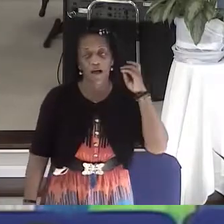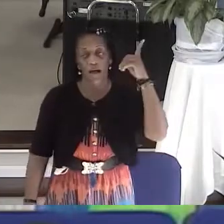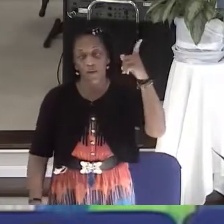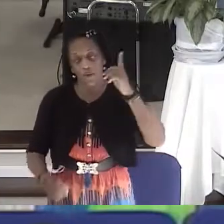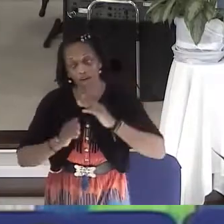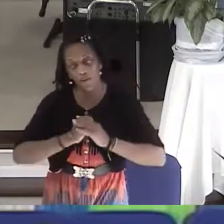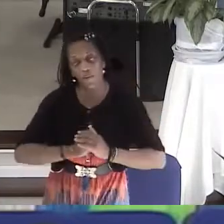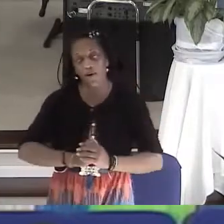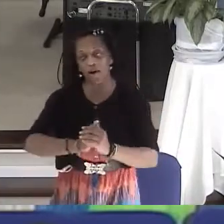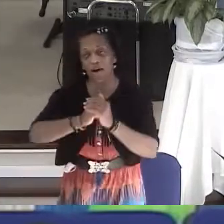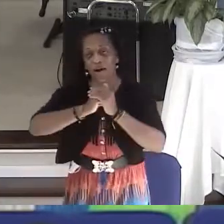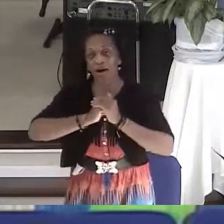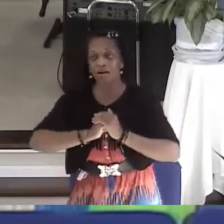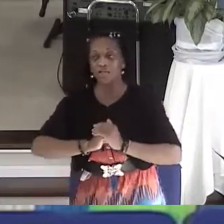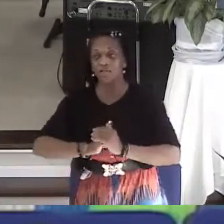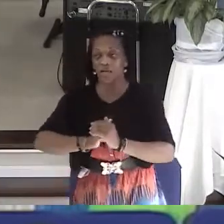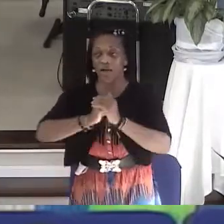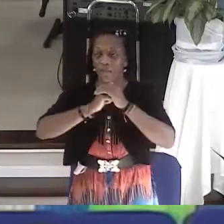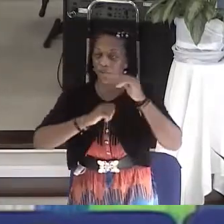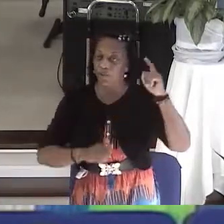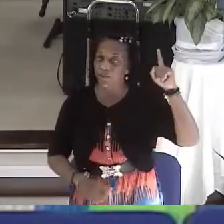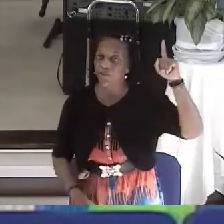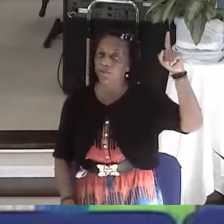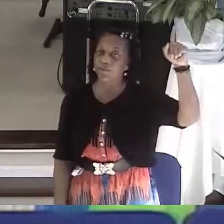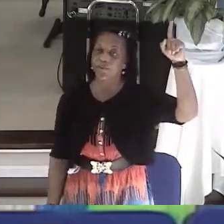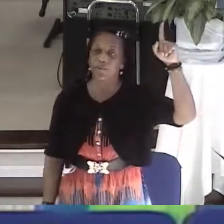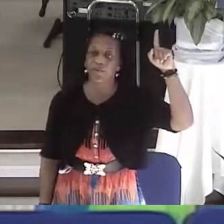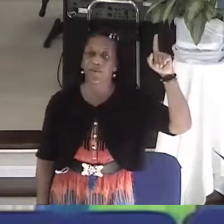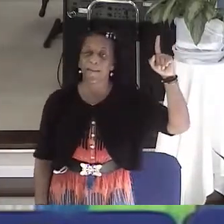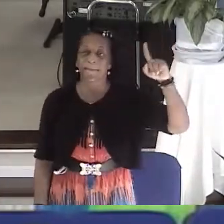holiness, I will worship you,